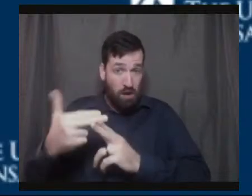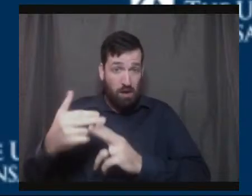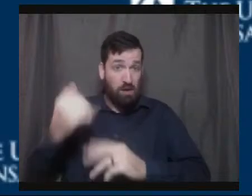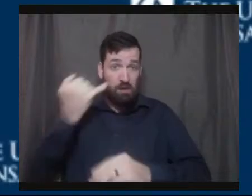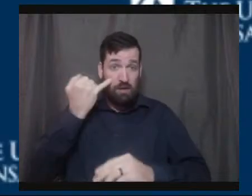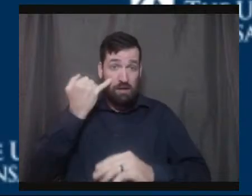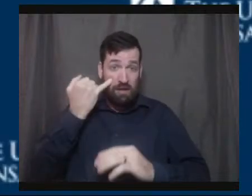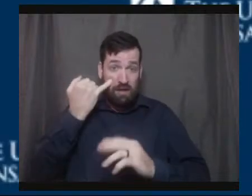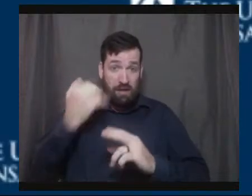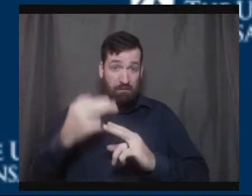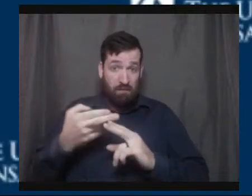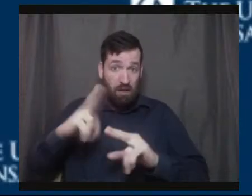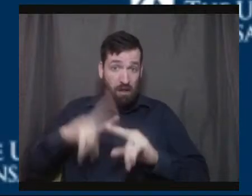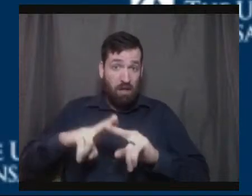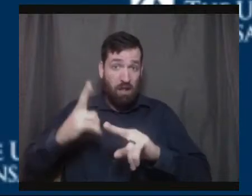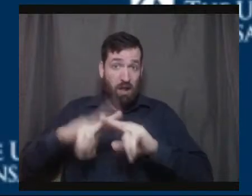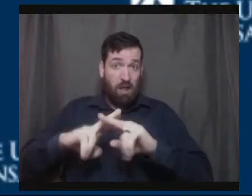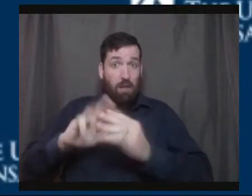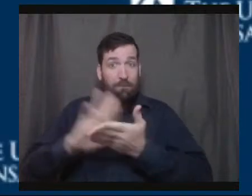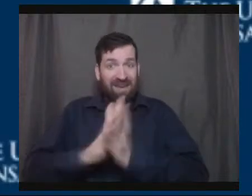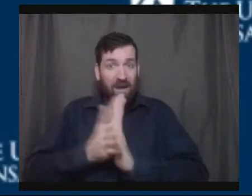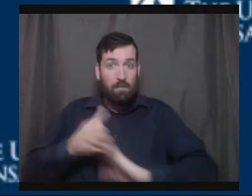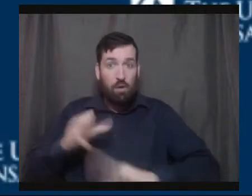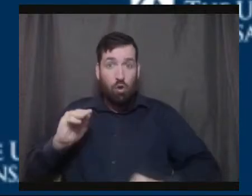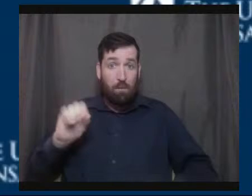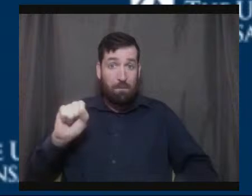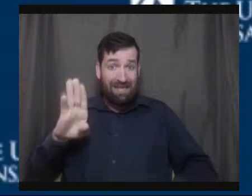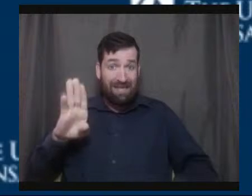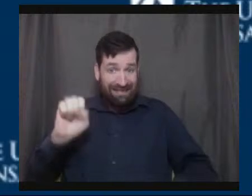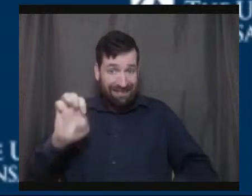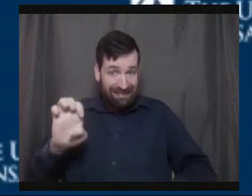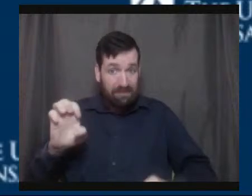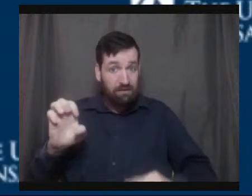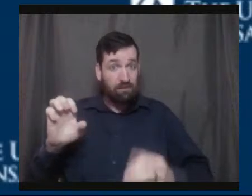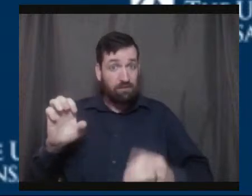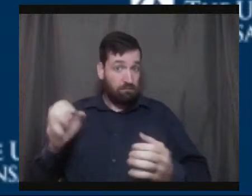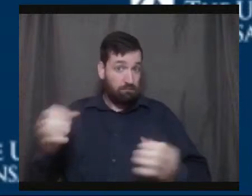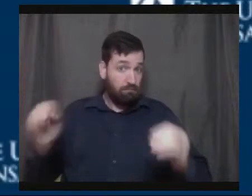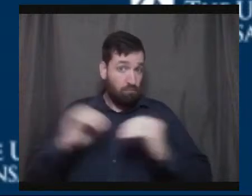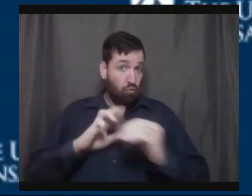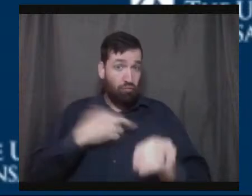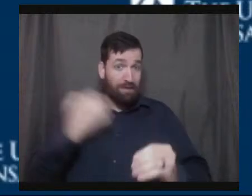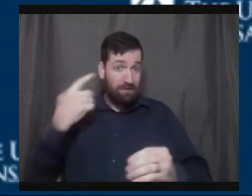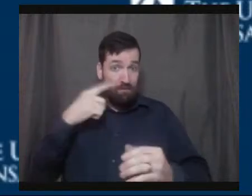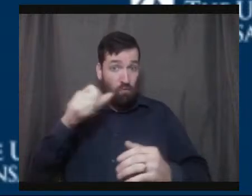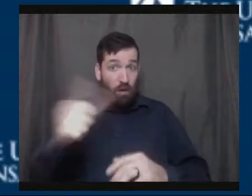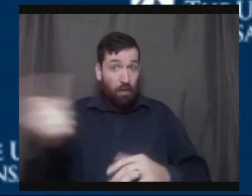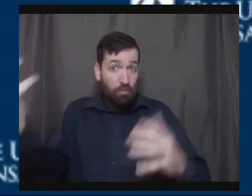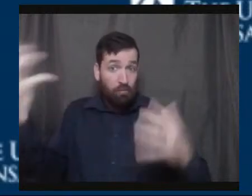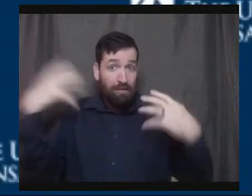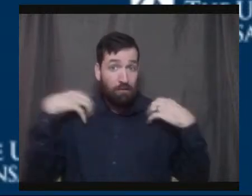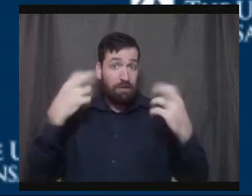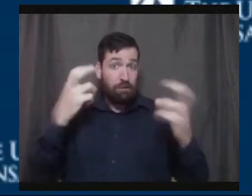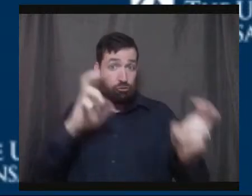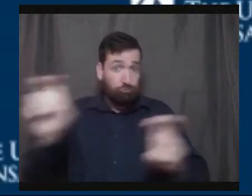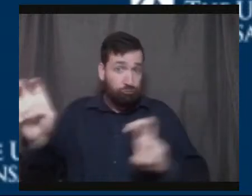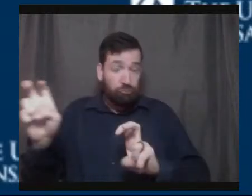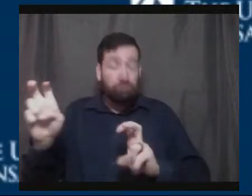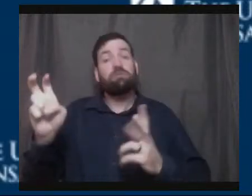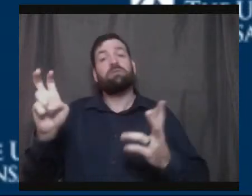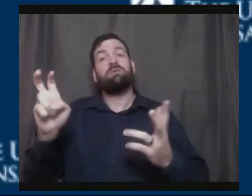the obese category, does that increase their risk of comorbidities along their lifespan? And what we know is yes, it